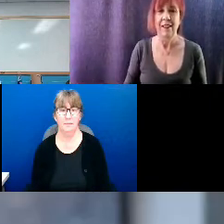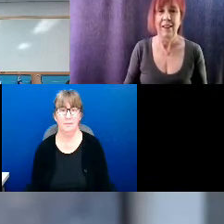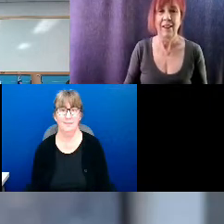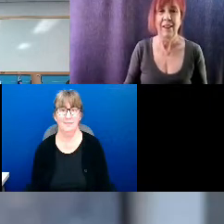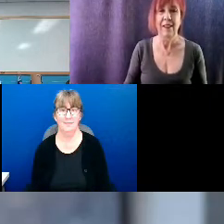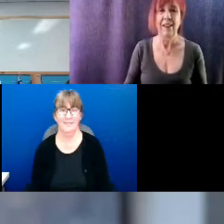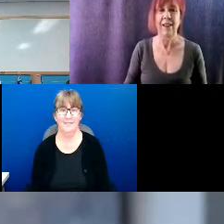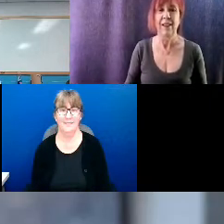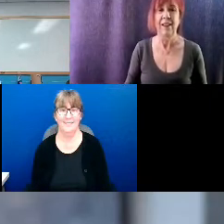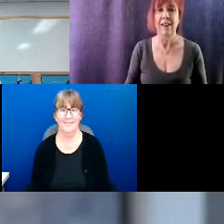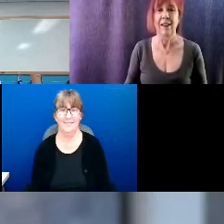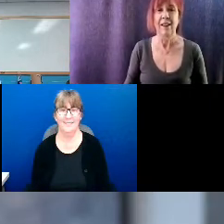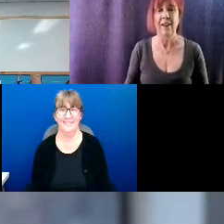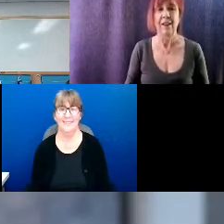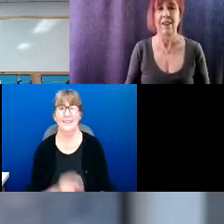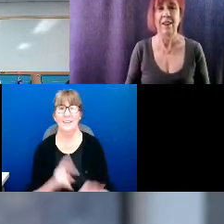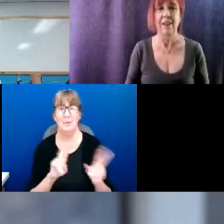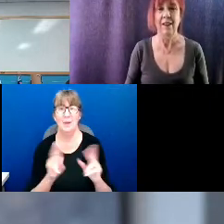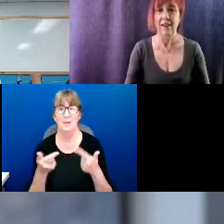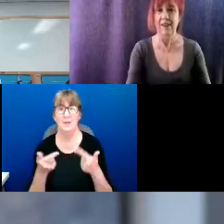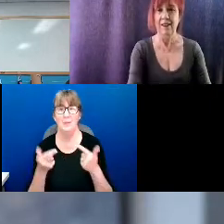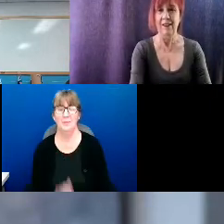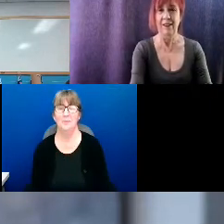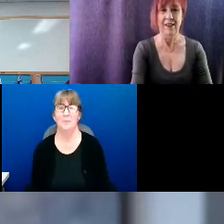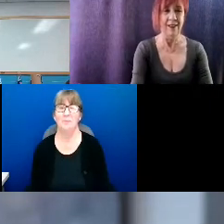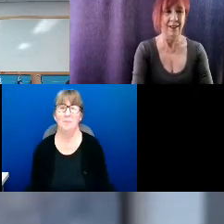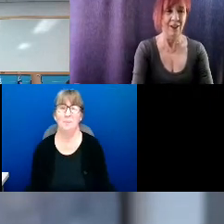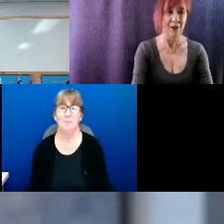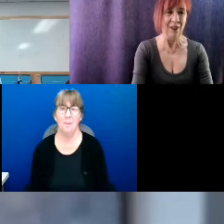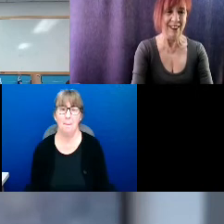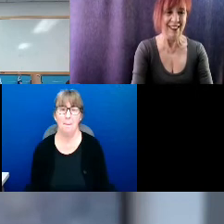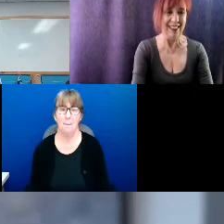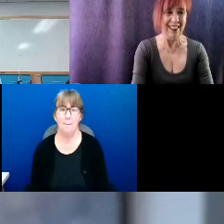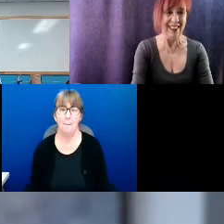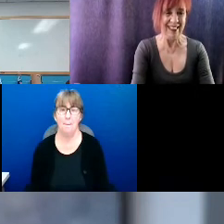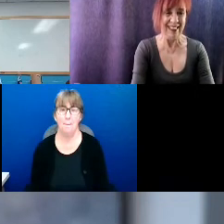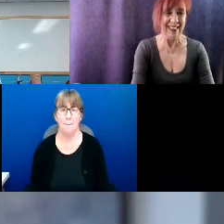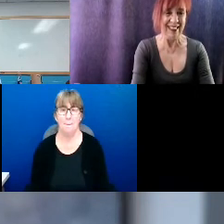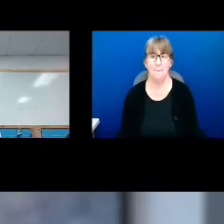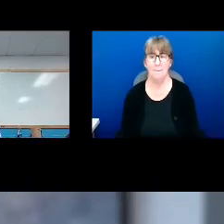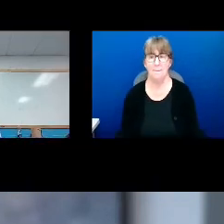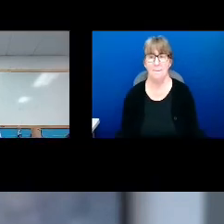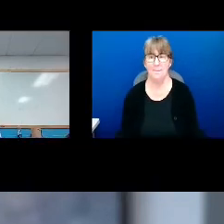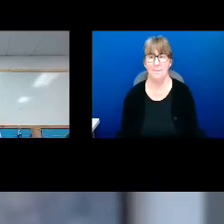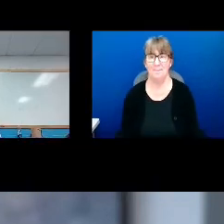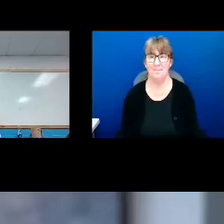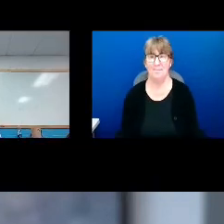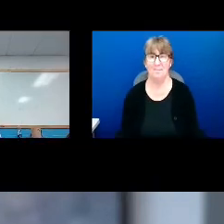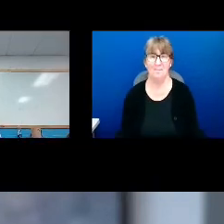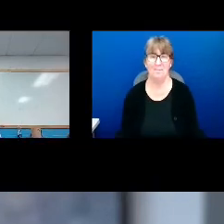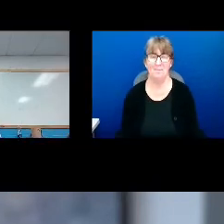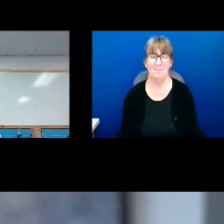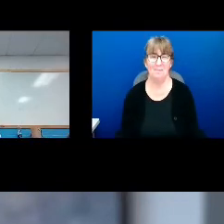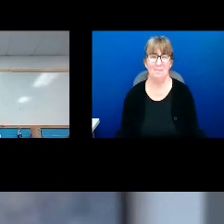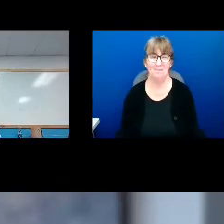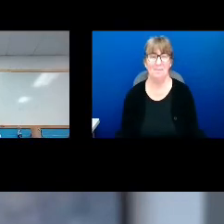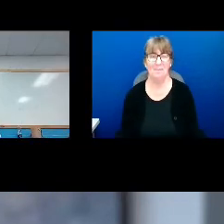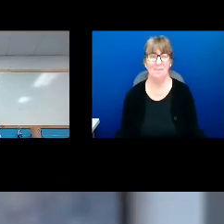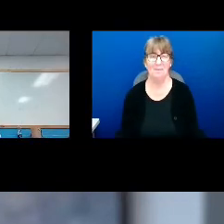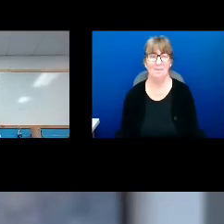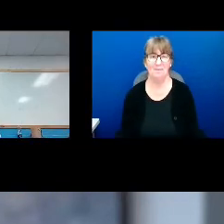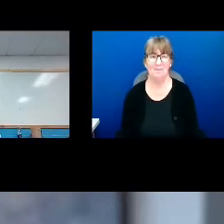We also utilized another really good DRS program called ESES, Extended Supported Employment Services.